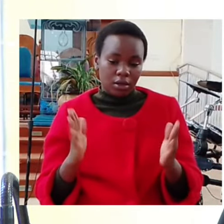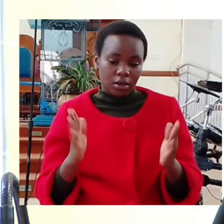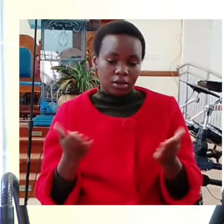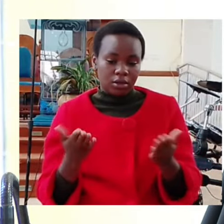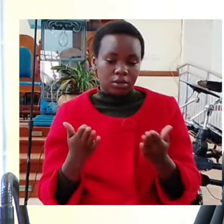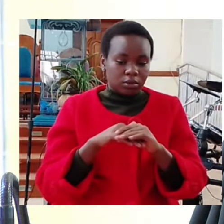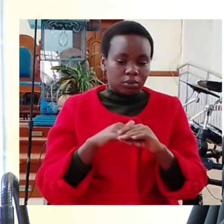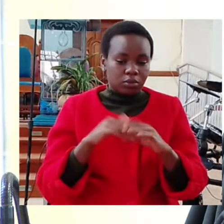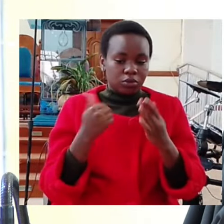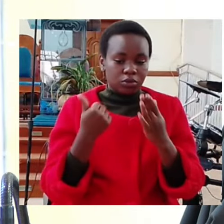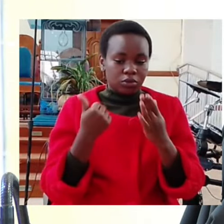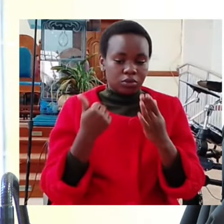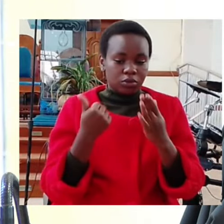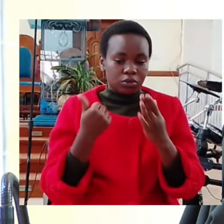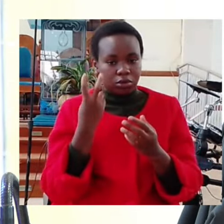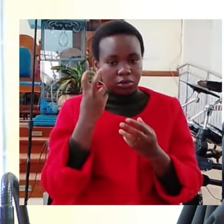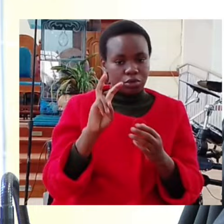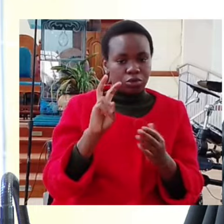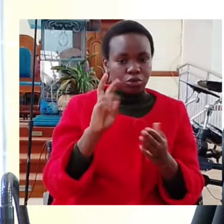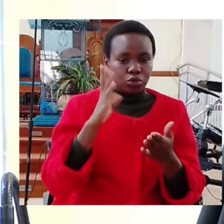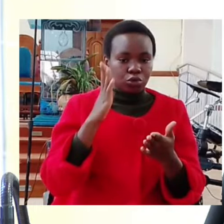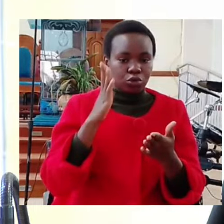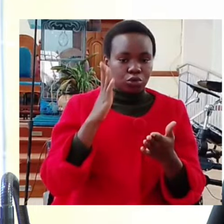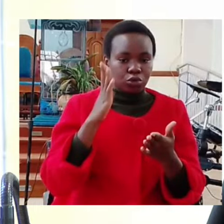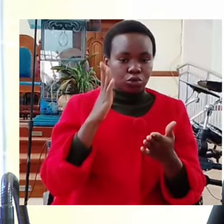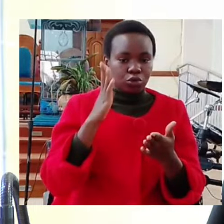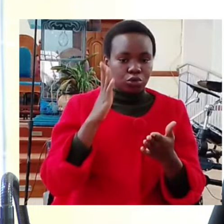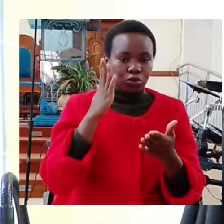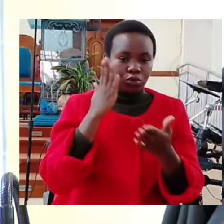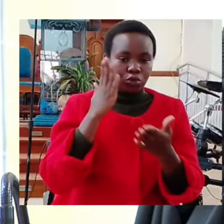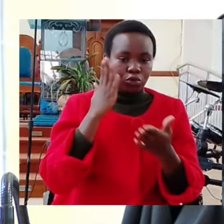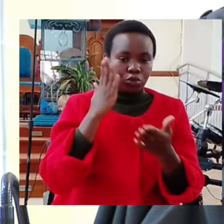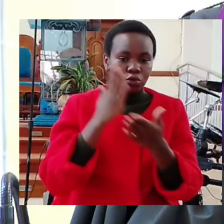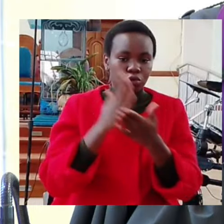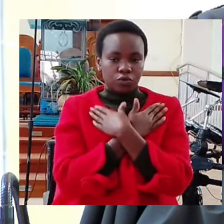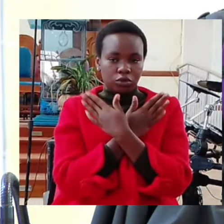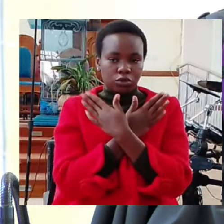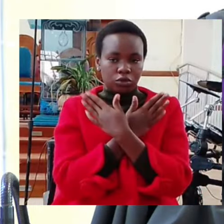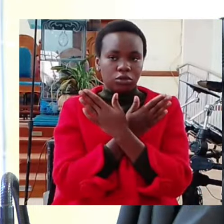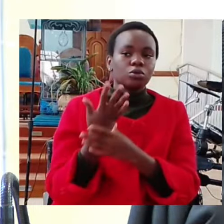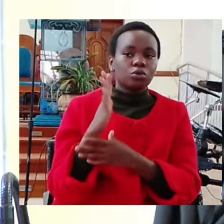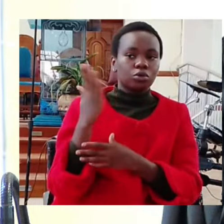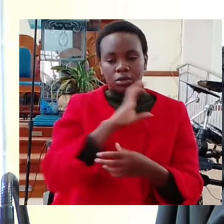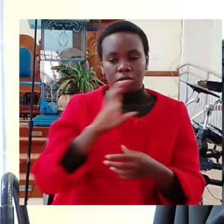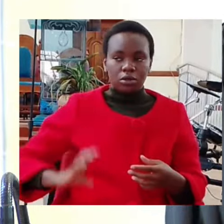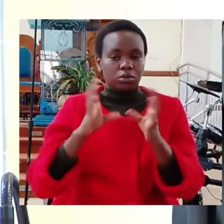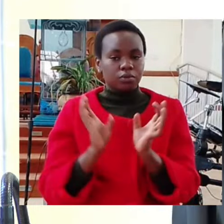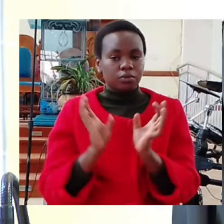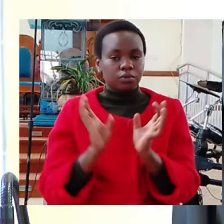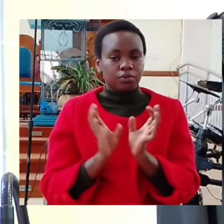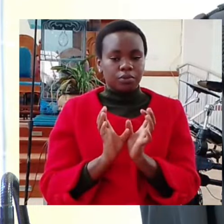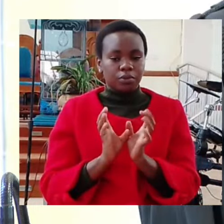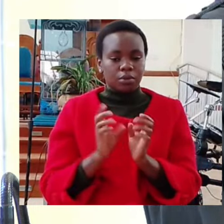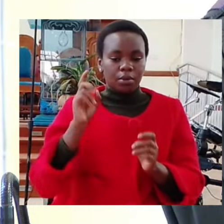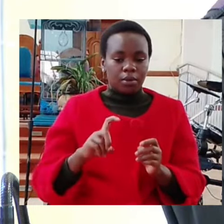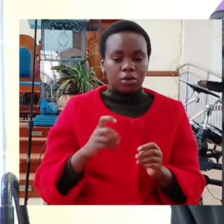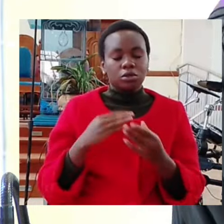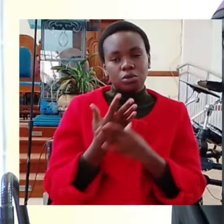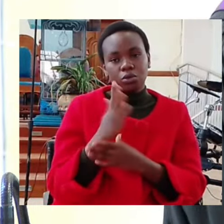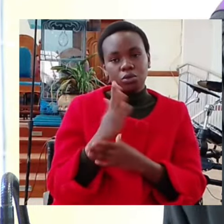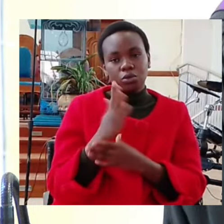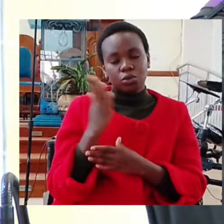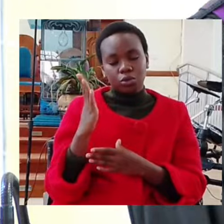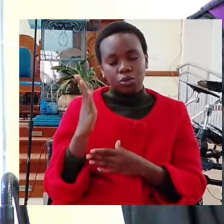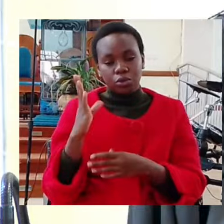see true friendship. If we want to grow, tugienda gukura as a Christian community, tugienda gukura ta kanitha